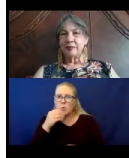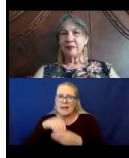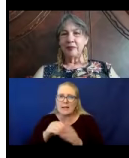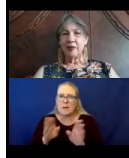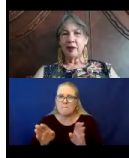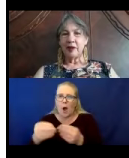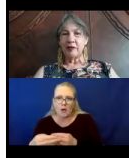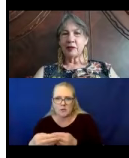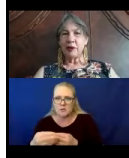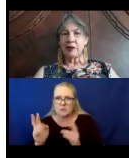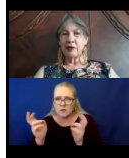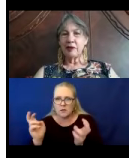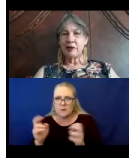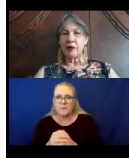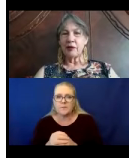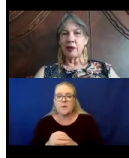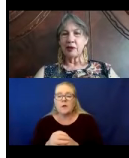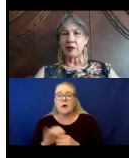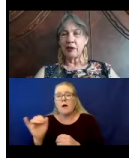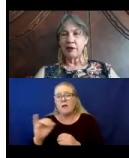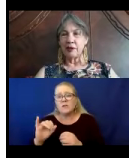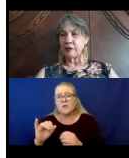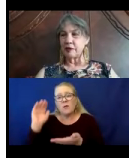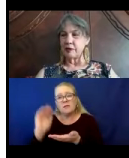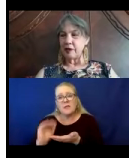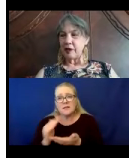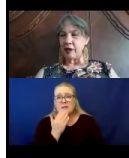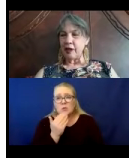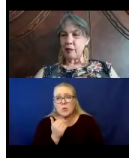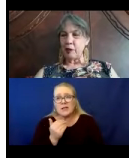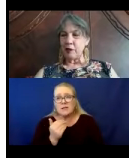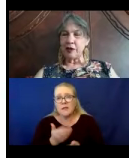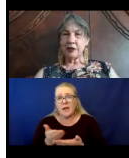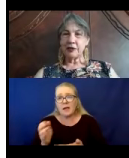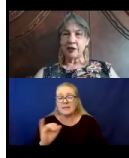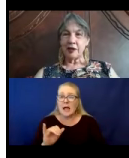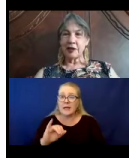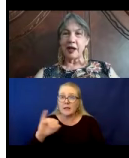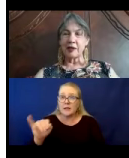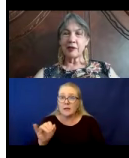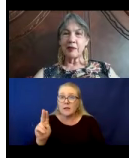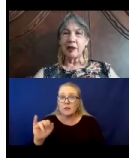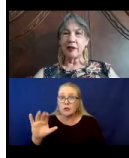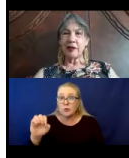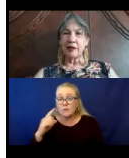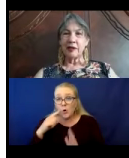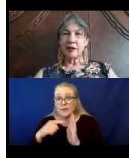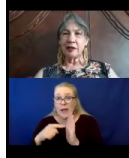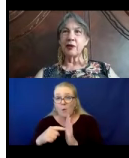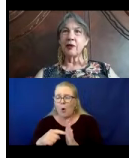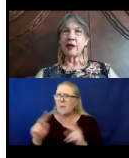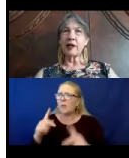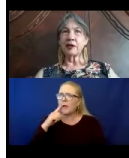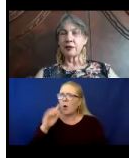down on sweets, sweet drinks, including juice. People think juice is natural, but